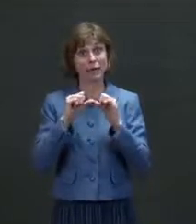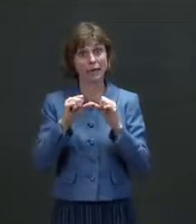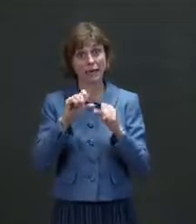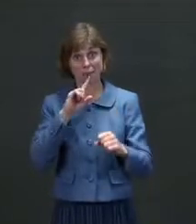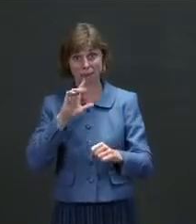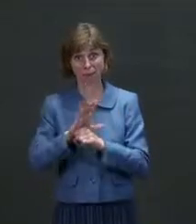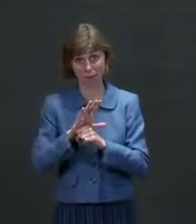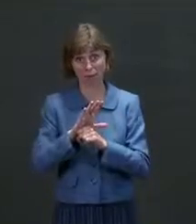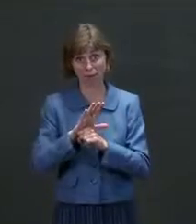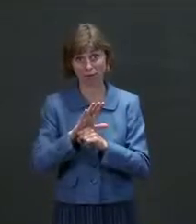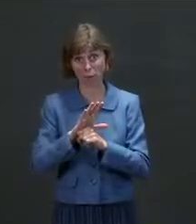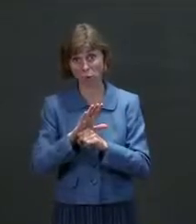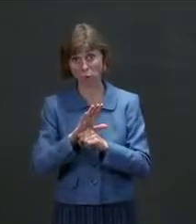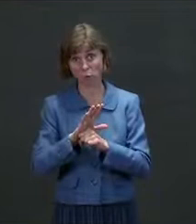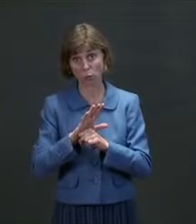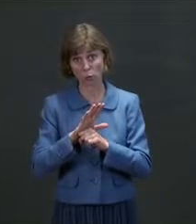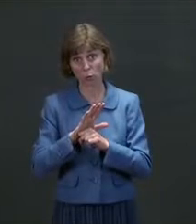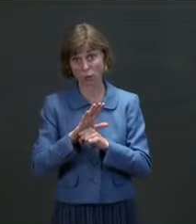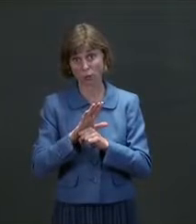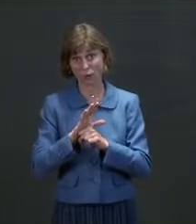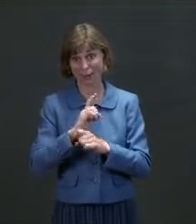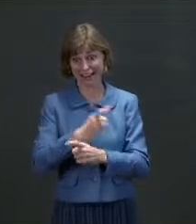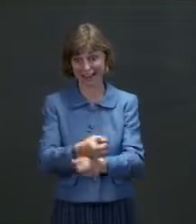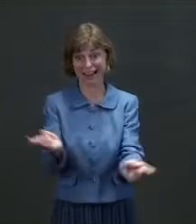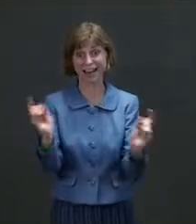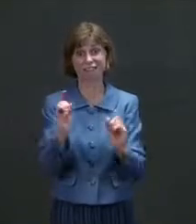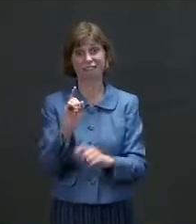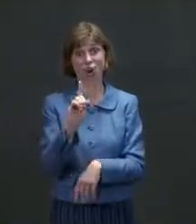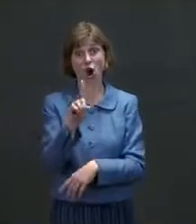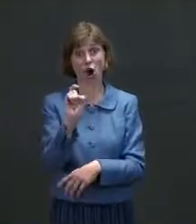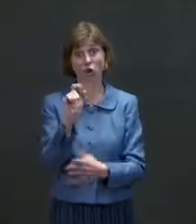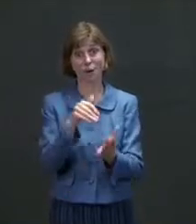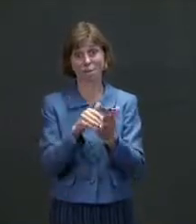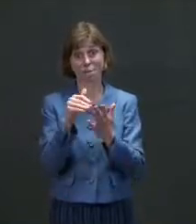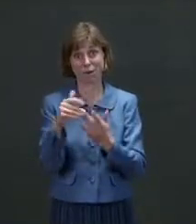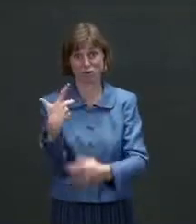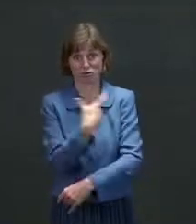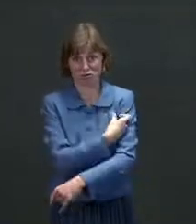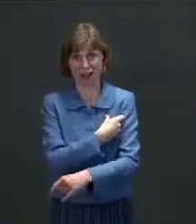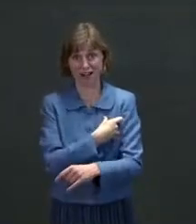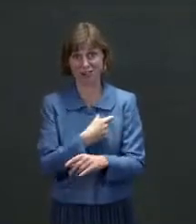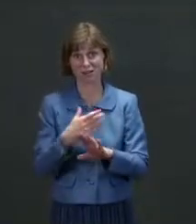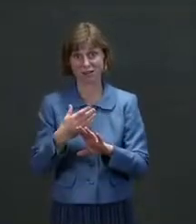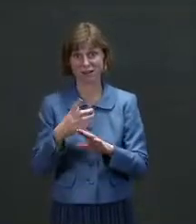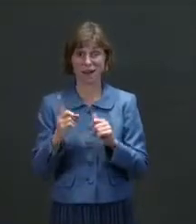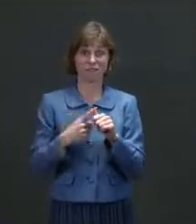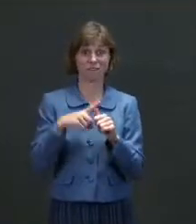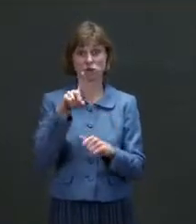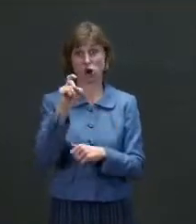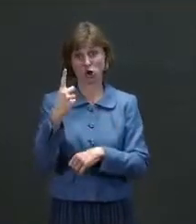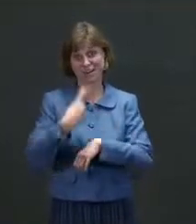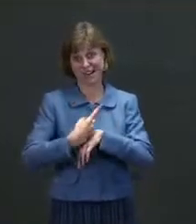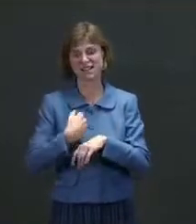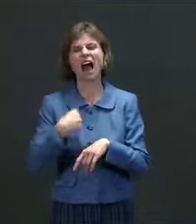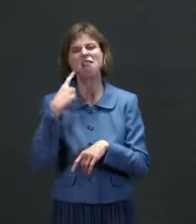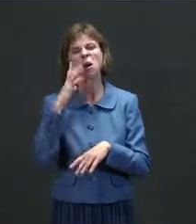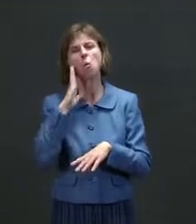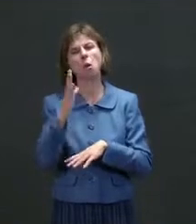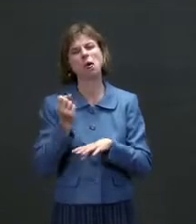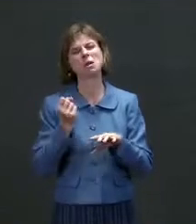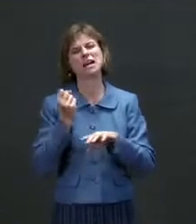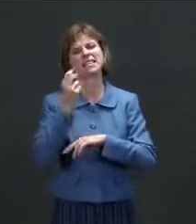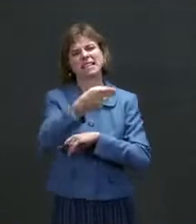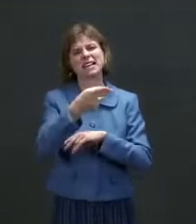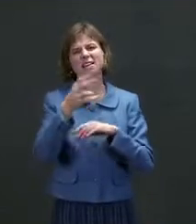get 100 million shots in people's arms by the first 100 days. I think we'll exceed that considerably,